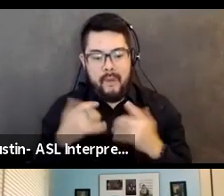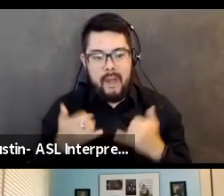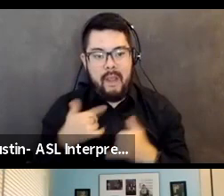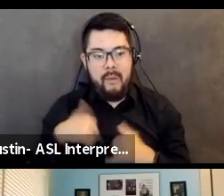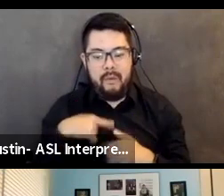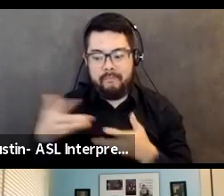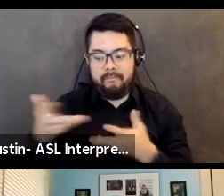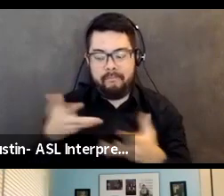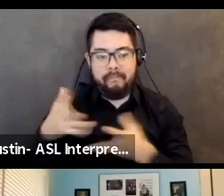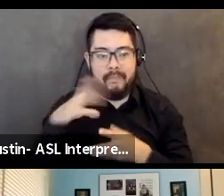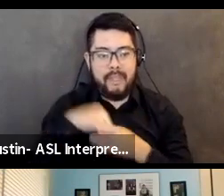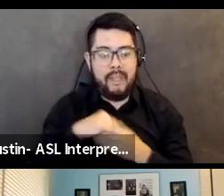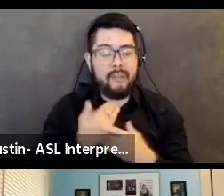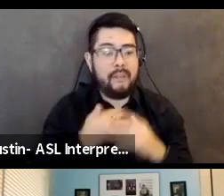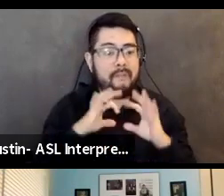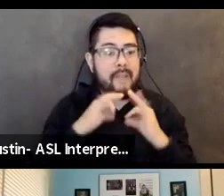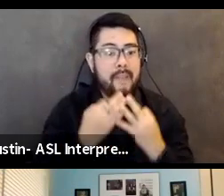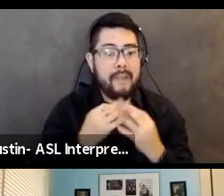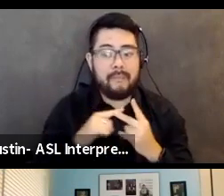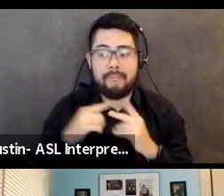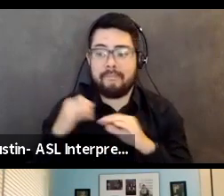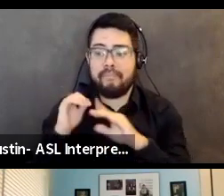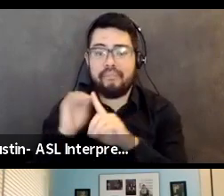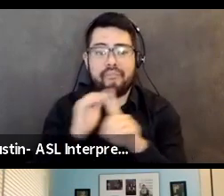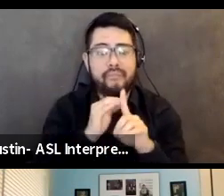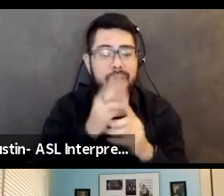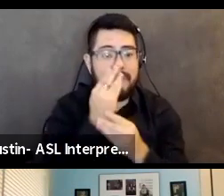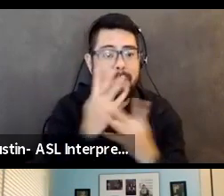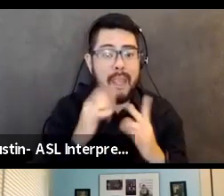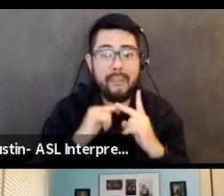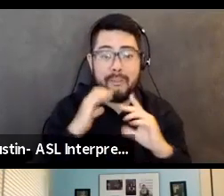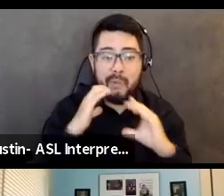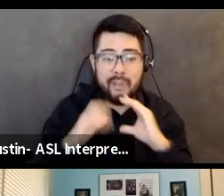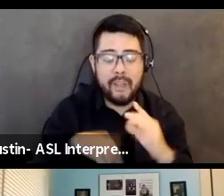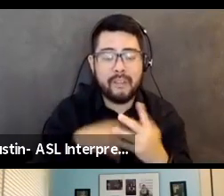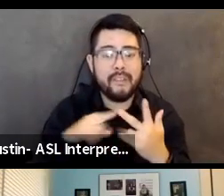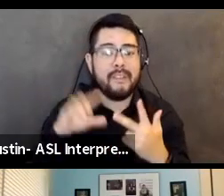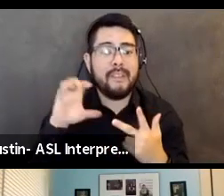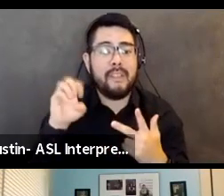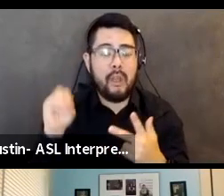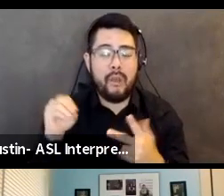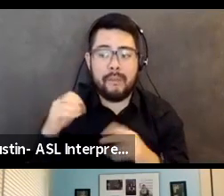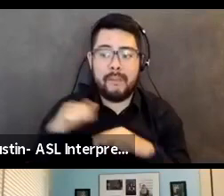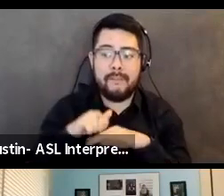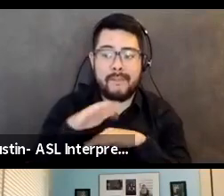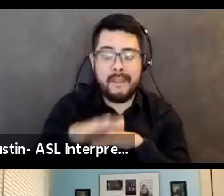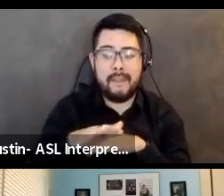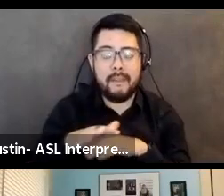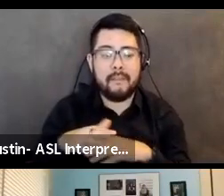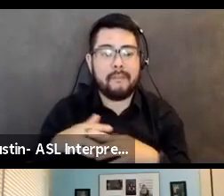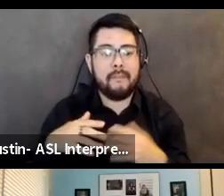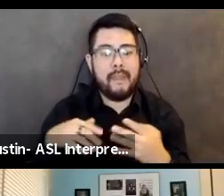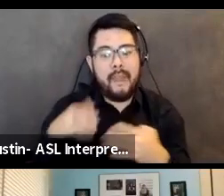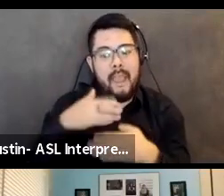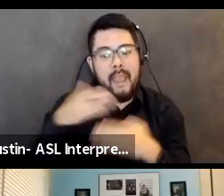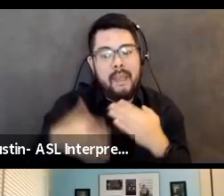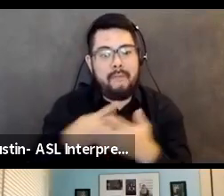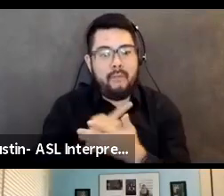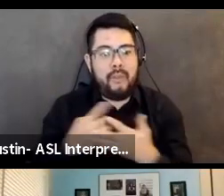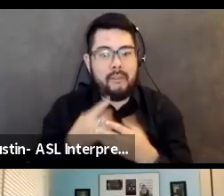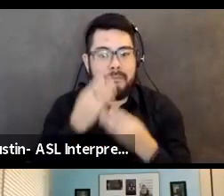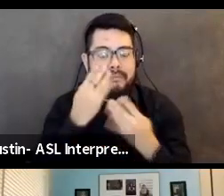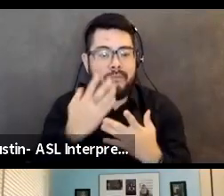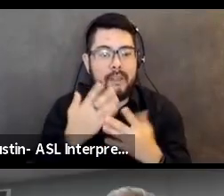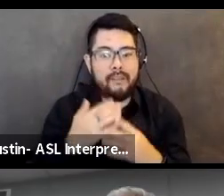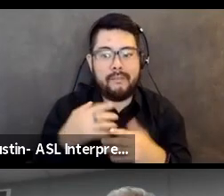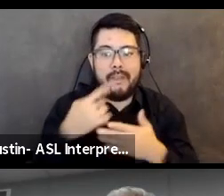families sending out regular communications our ceo has sent out end-of-week communications almost every uh week every other